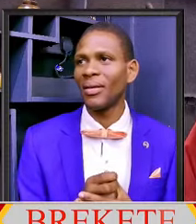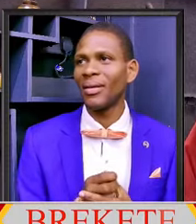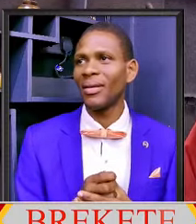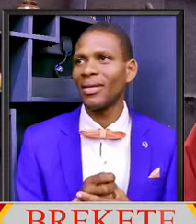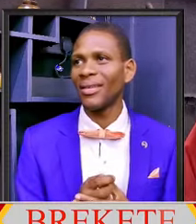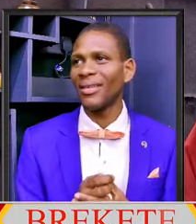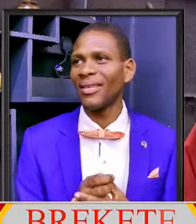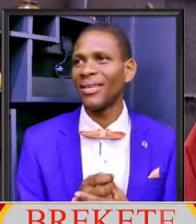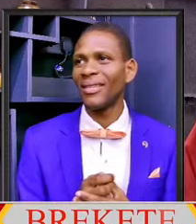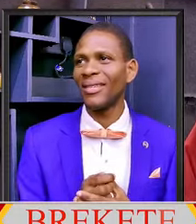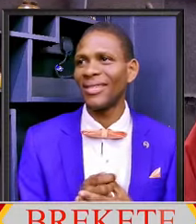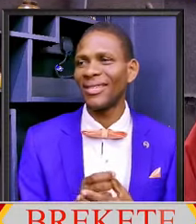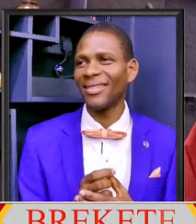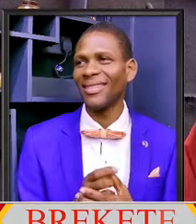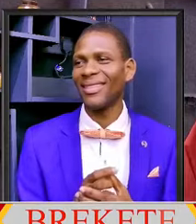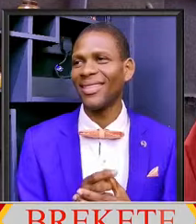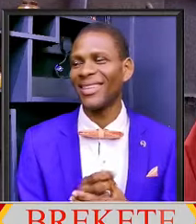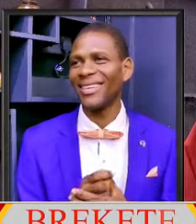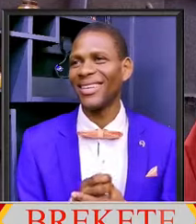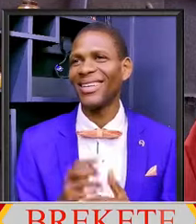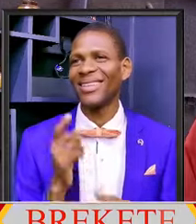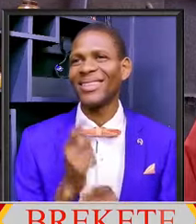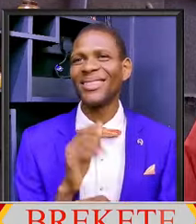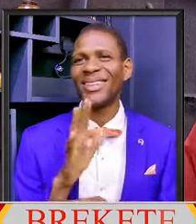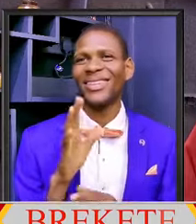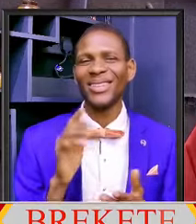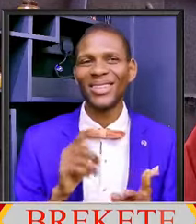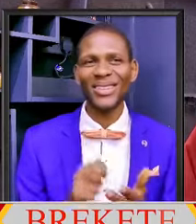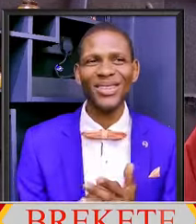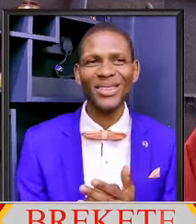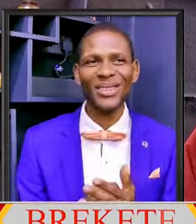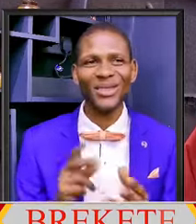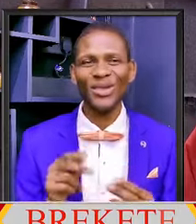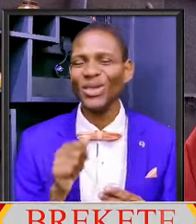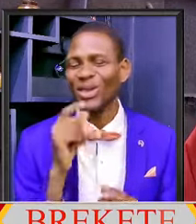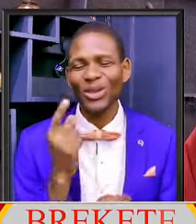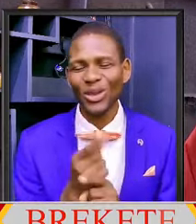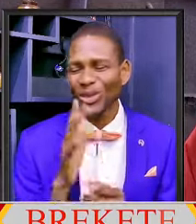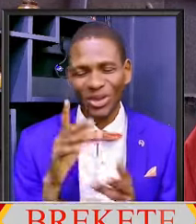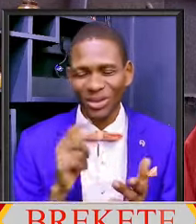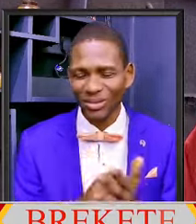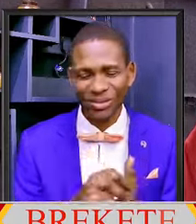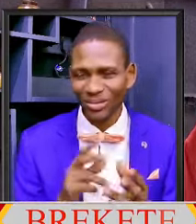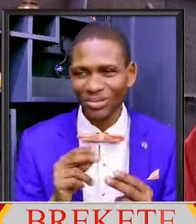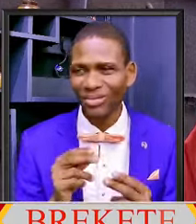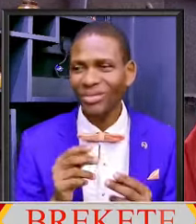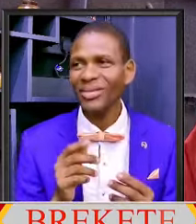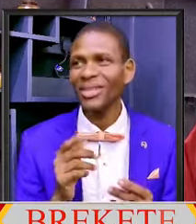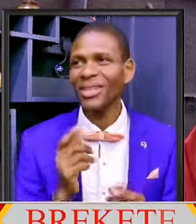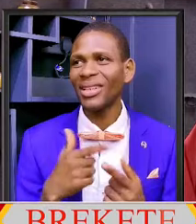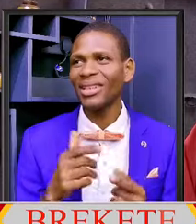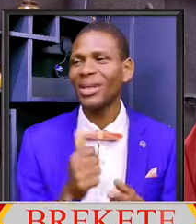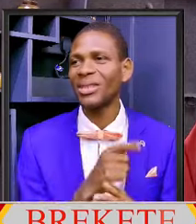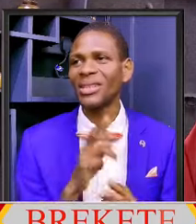How much? It's just 5,000. I'll not be just no. 5,000 a big money. Thank you. Let's appreciate her.